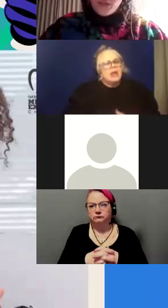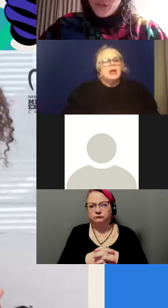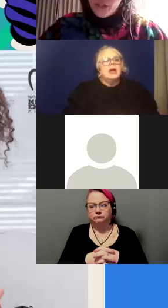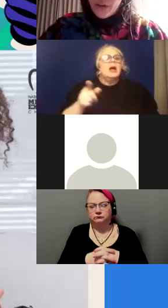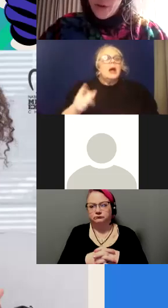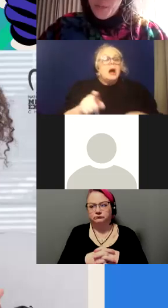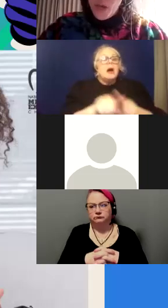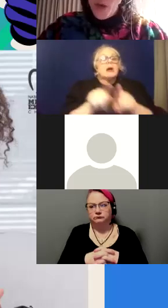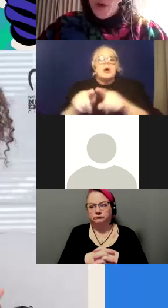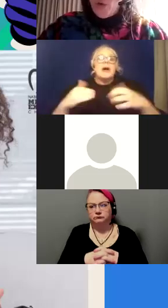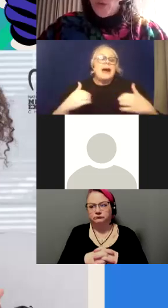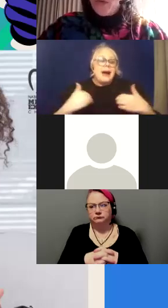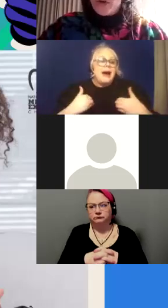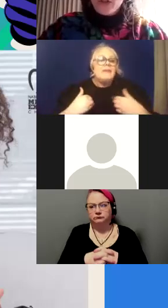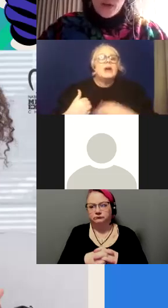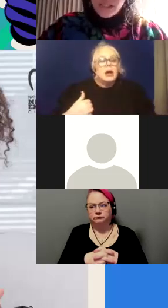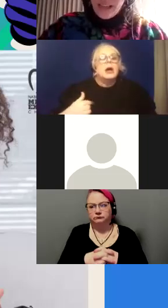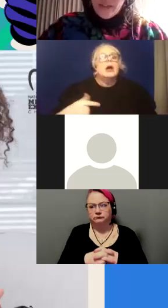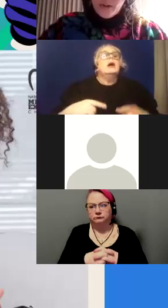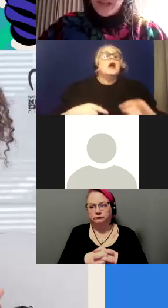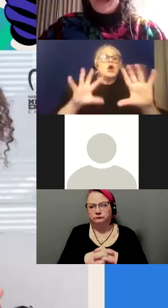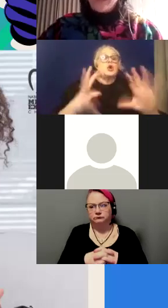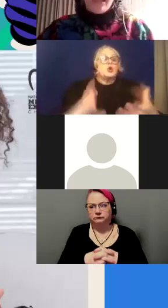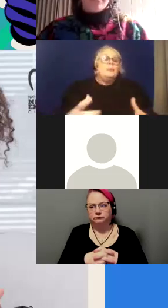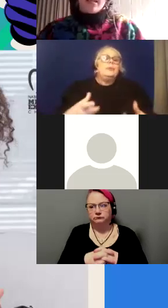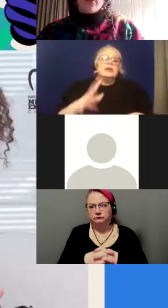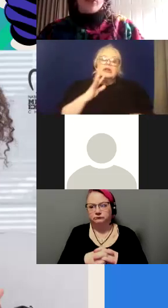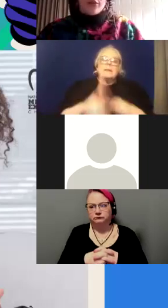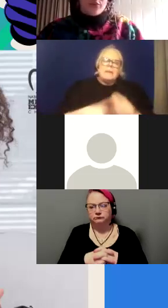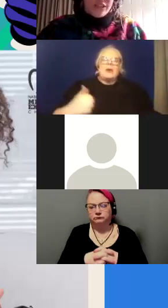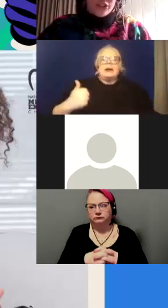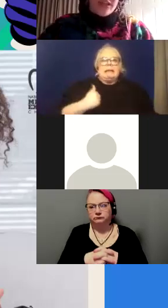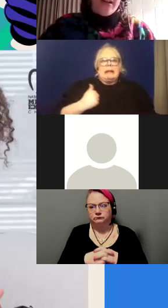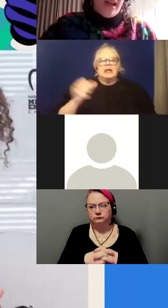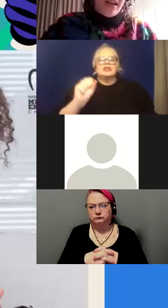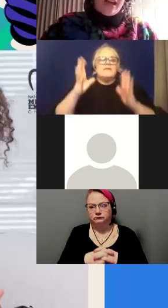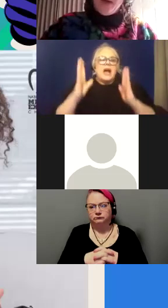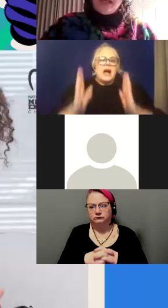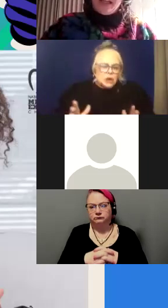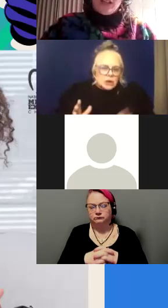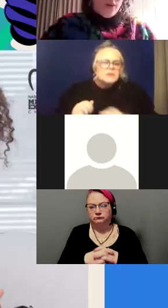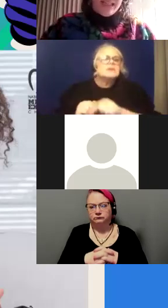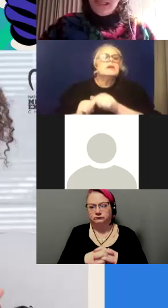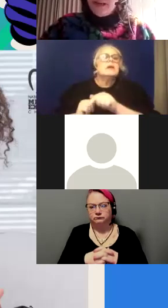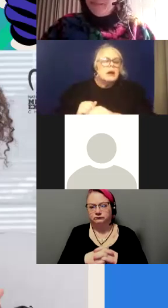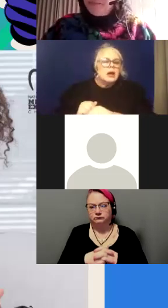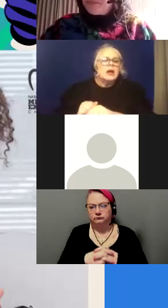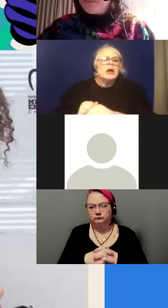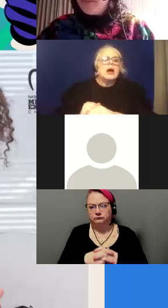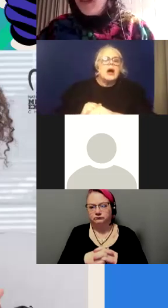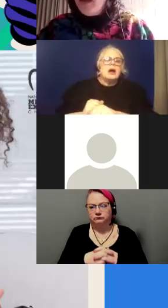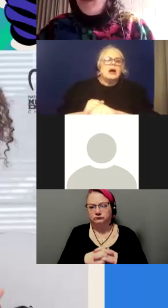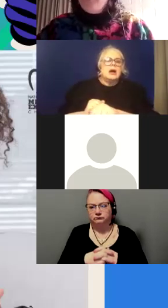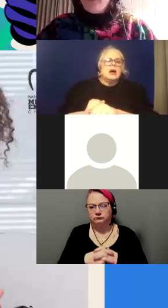sexual abuse material who were first brought together by the Canadian Centre for Child Protection and NCMEC in 2018.